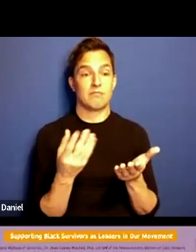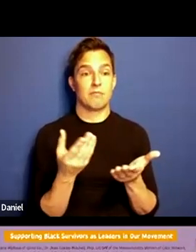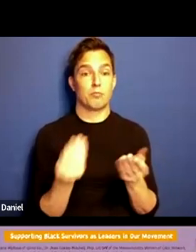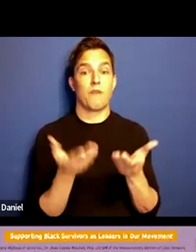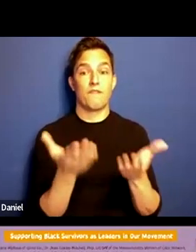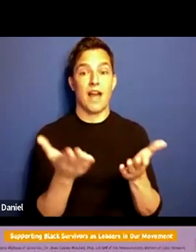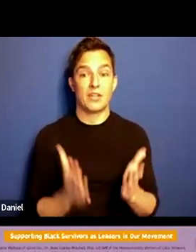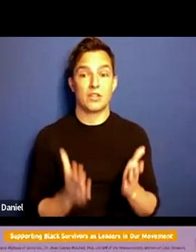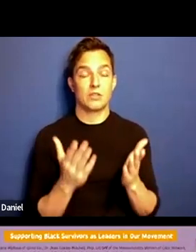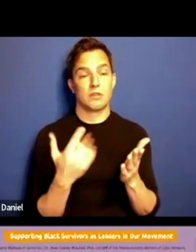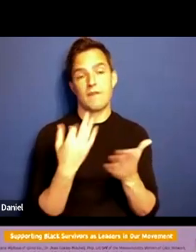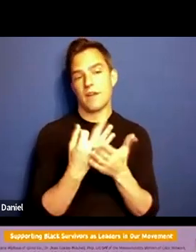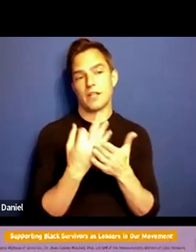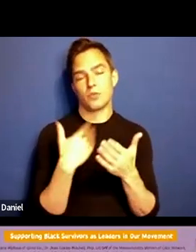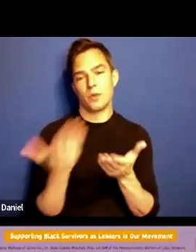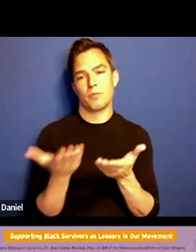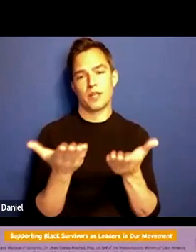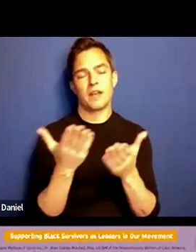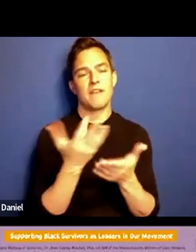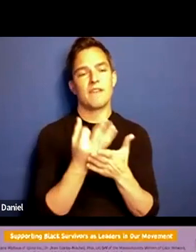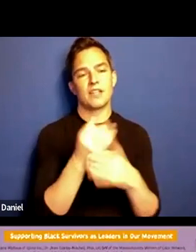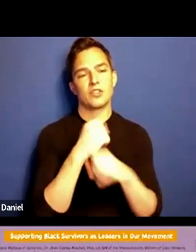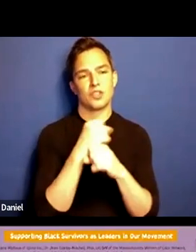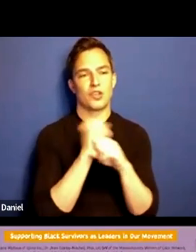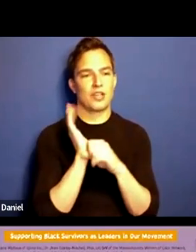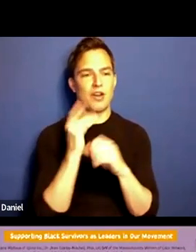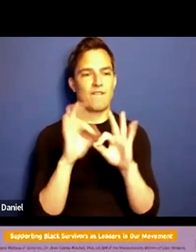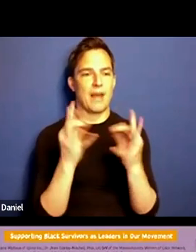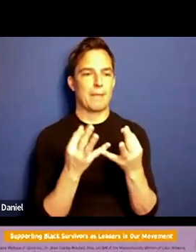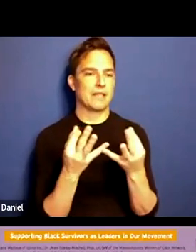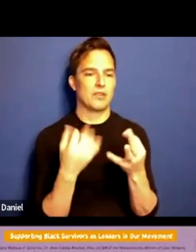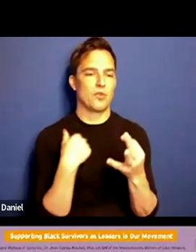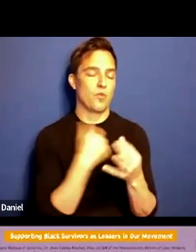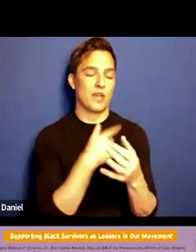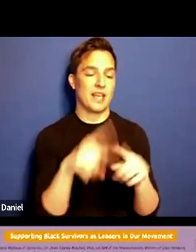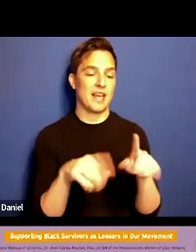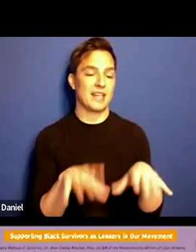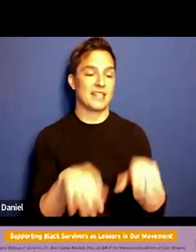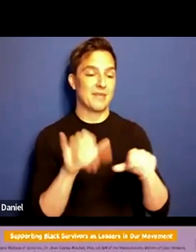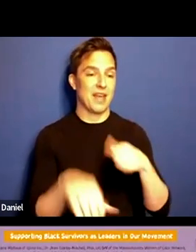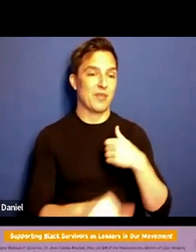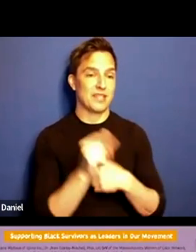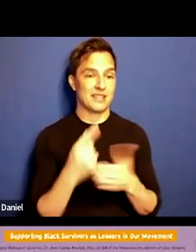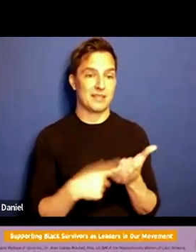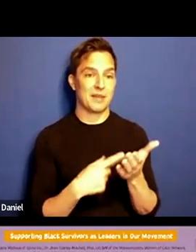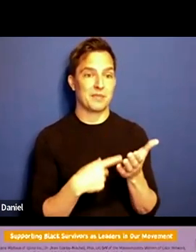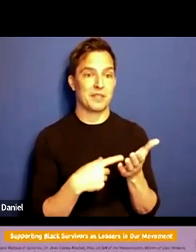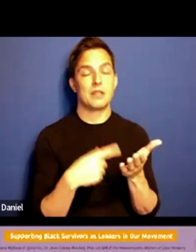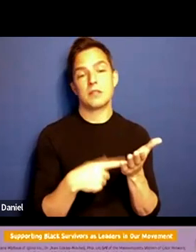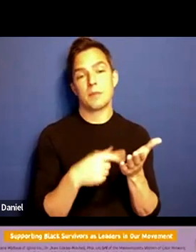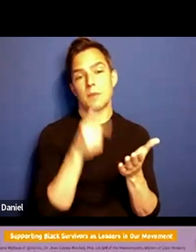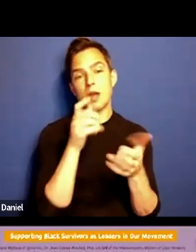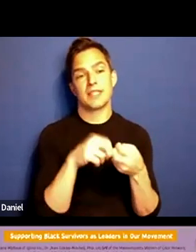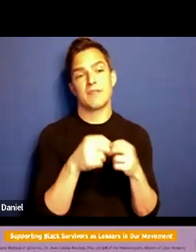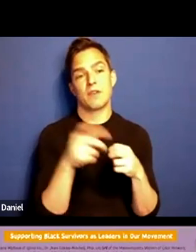bring, financial security to our family. We can't make that risk. Sometimes they can. So sometimes it's not as difficult for them